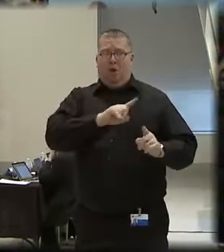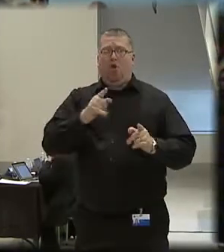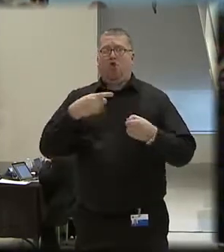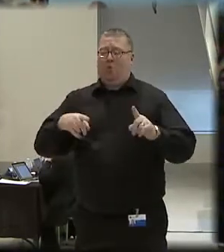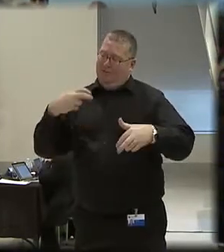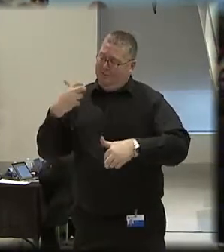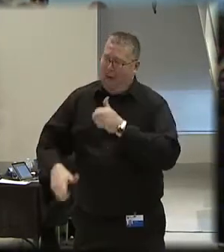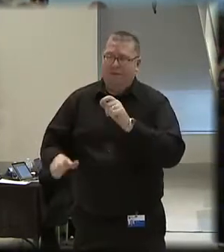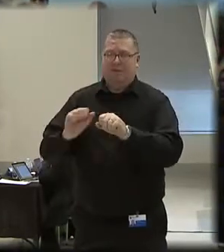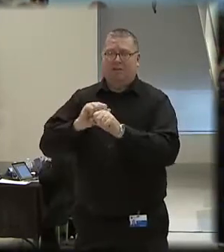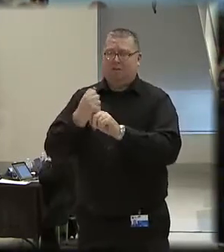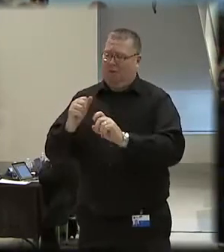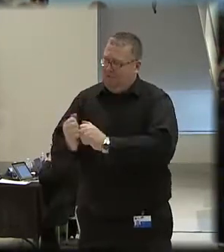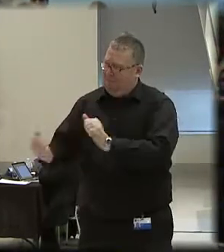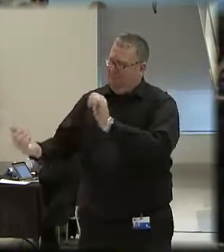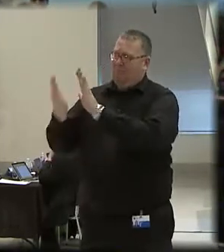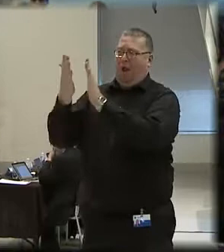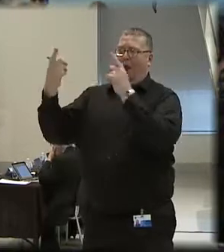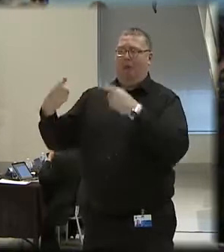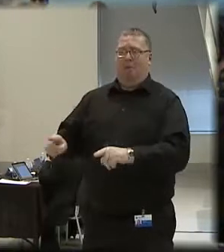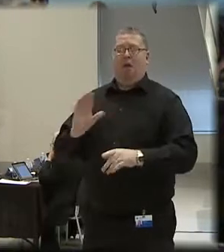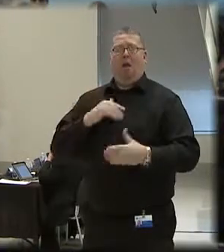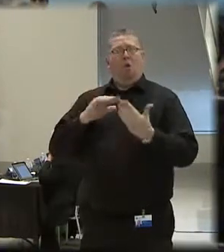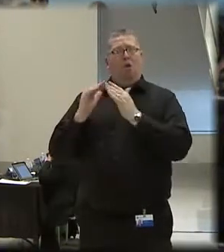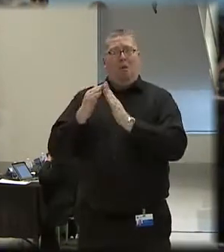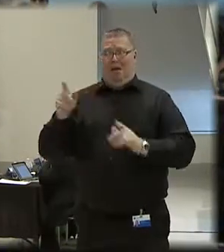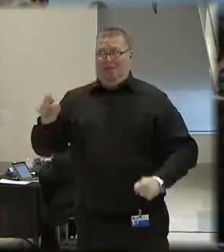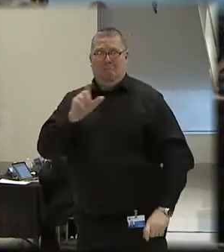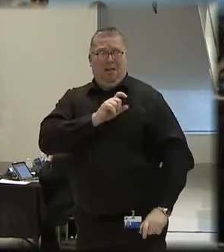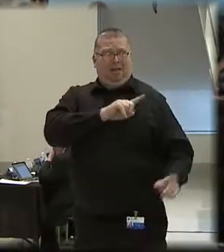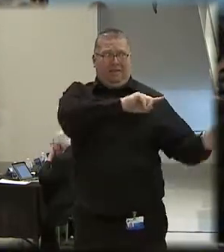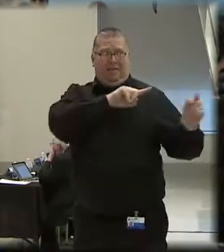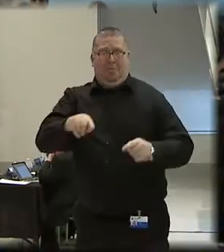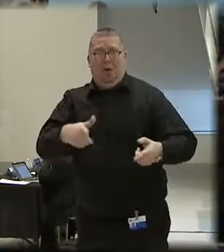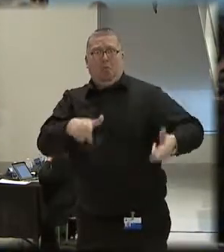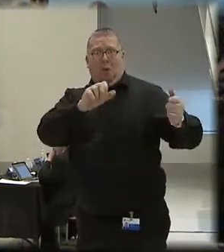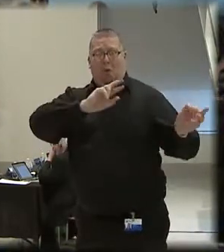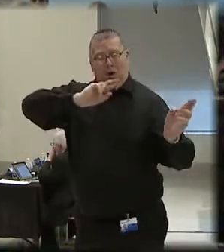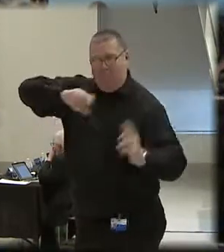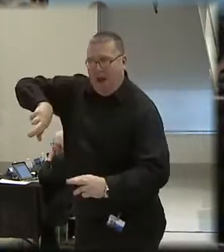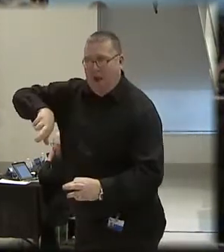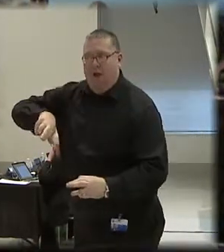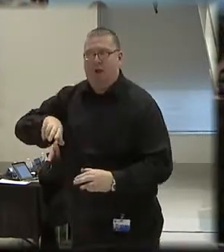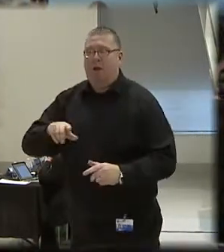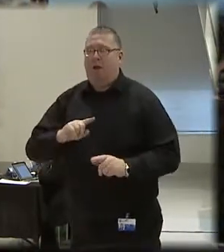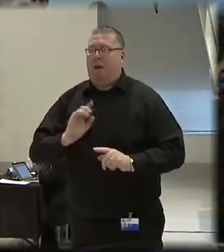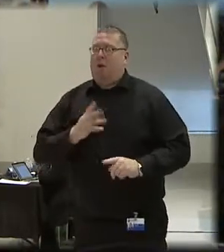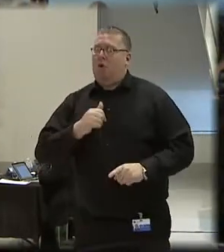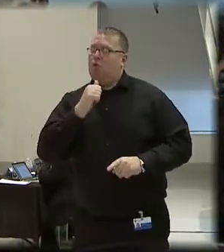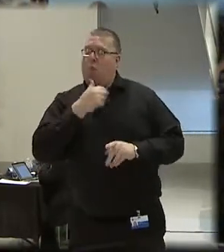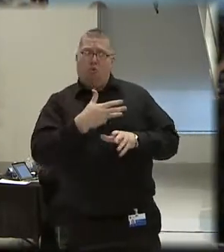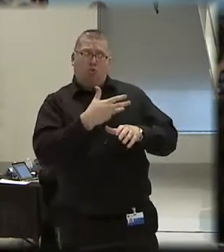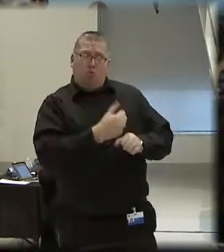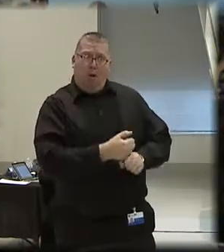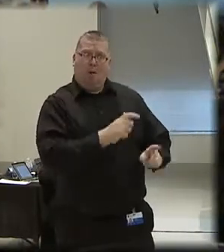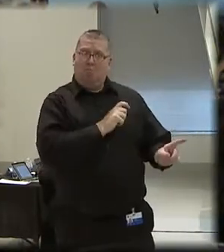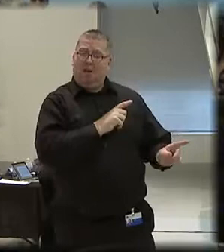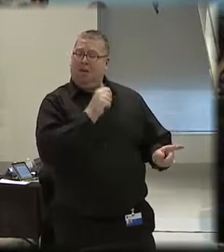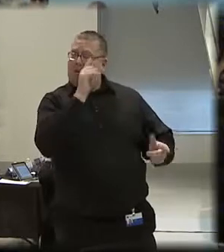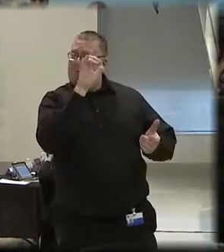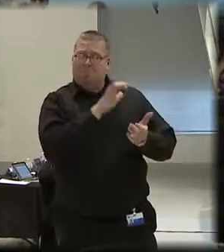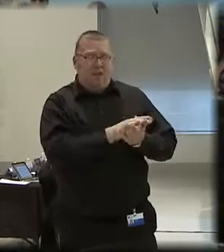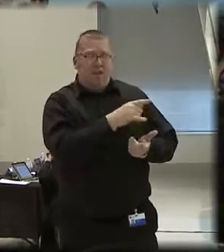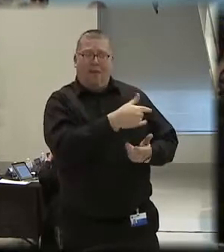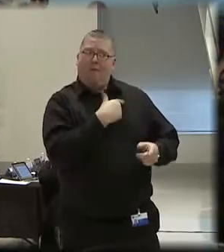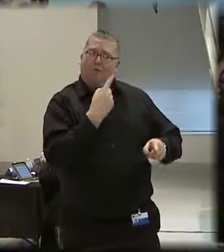and challenging times in our communities, and they need law enforcement to respond. And when we don't trust law enforcement, when we don't believe that there's going to be